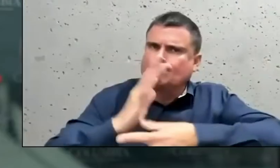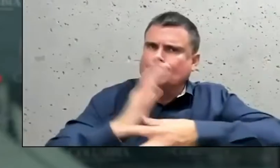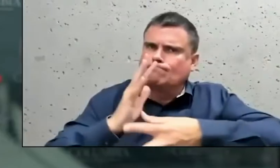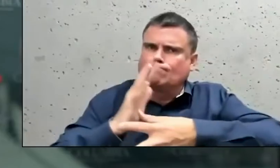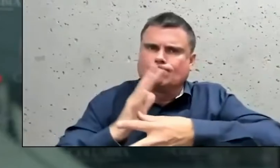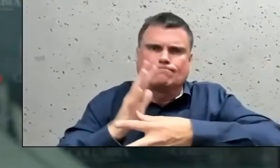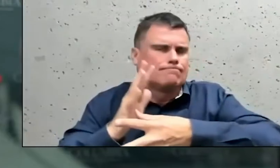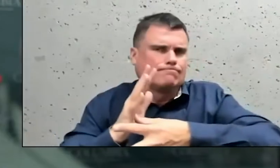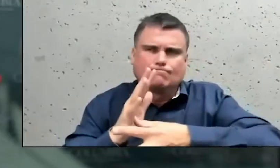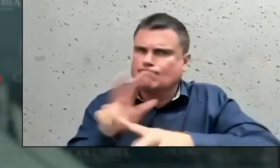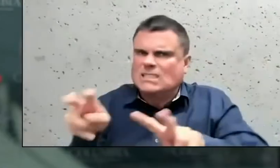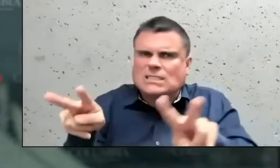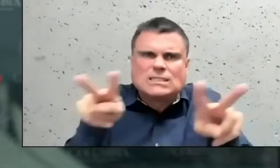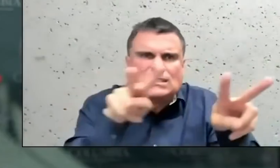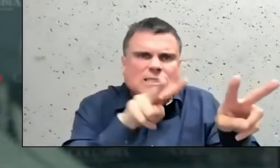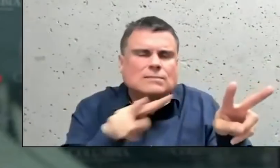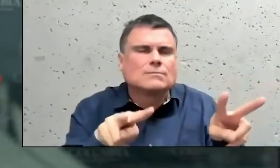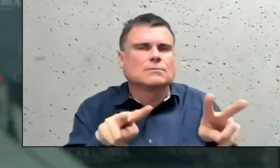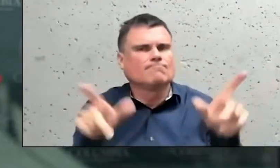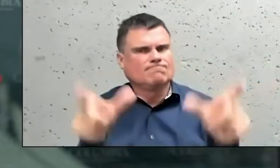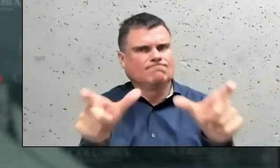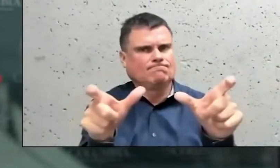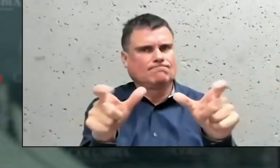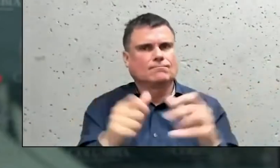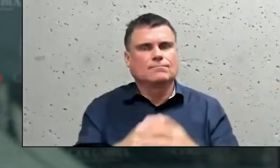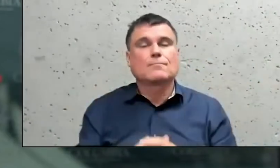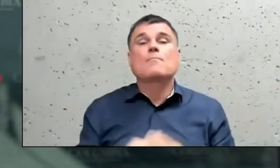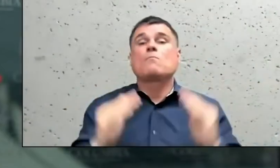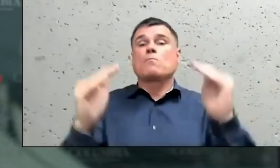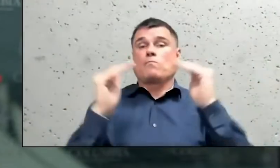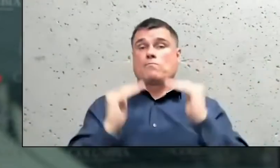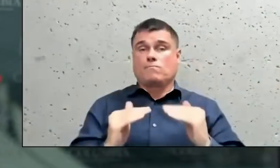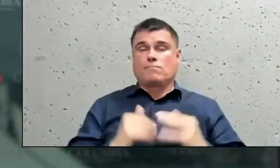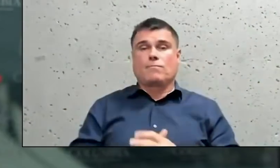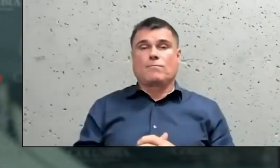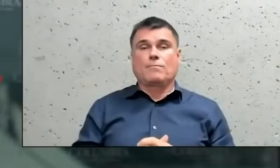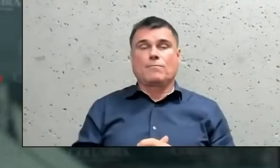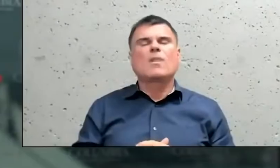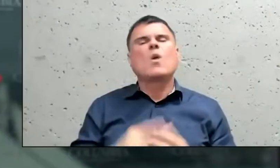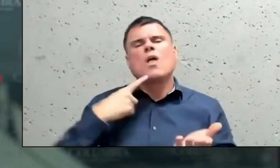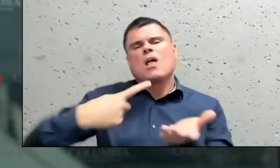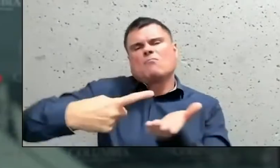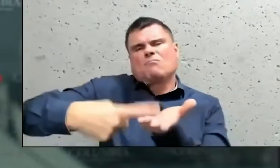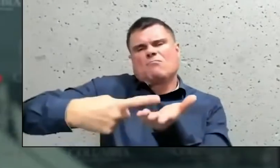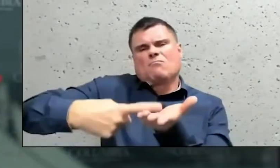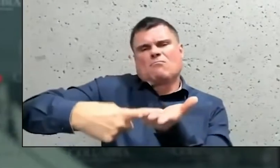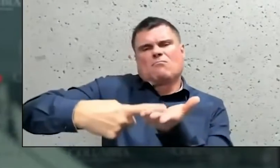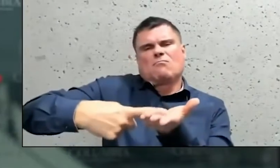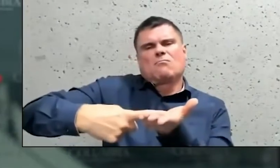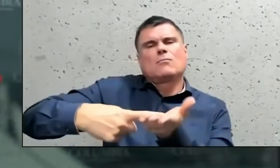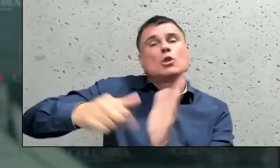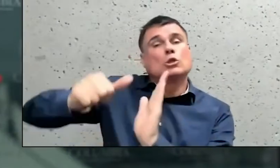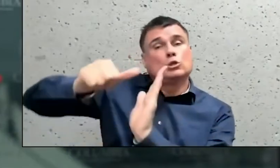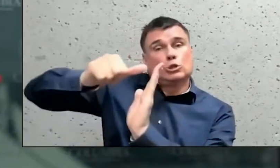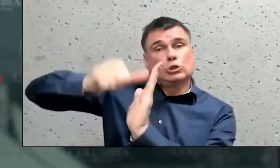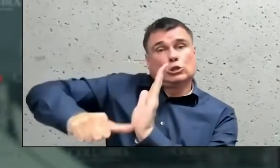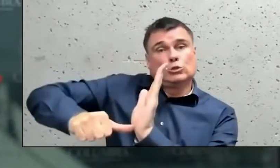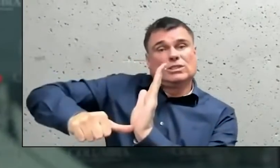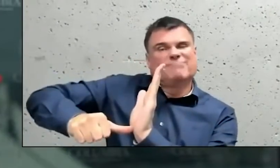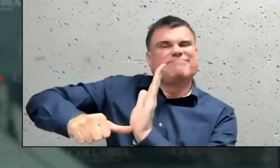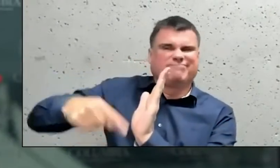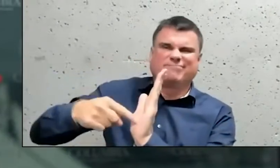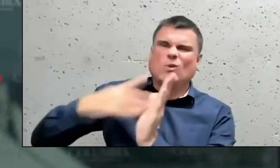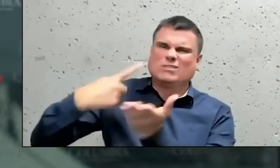important. And finally, I just wanted to talk a little bit about surgeries in our province and surgical